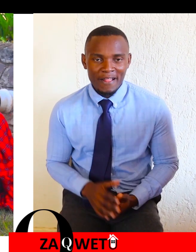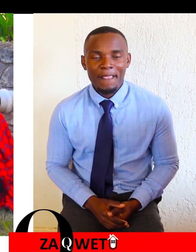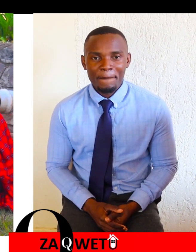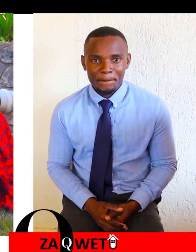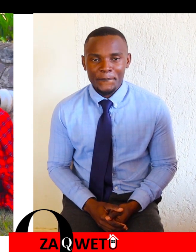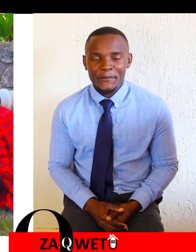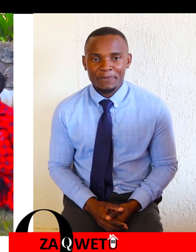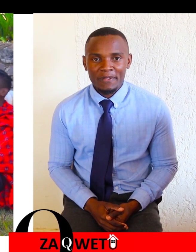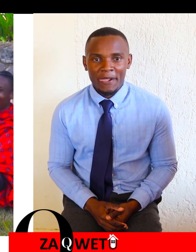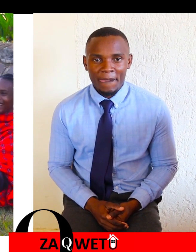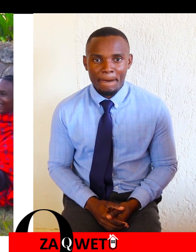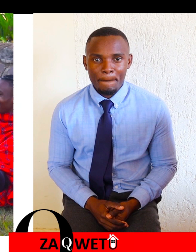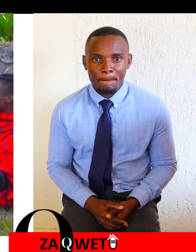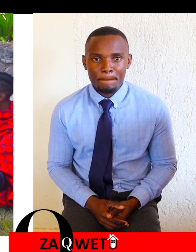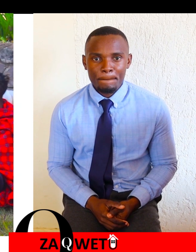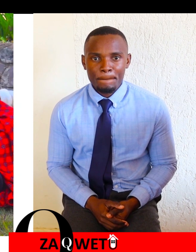typical Luya.